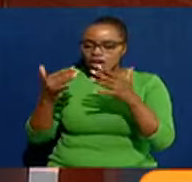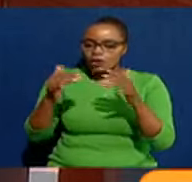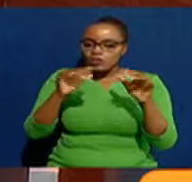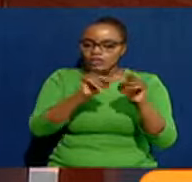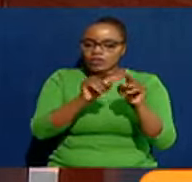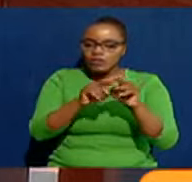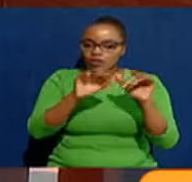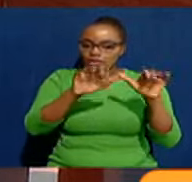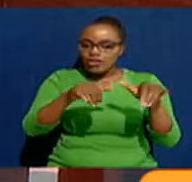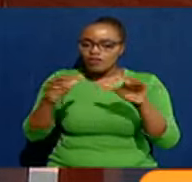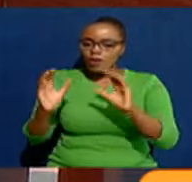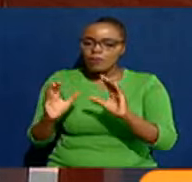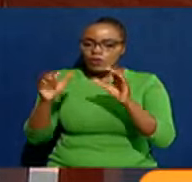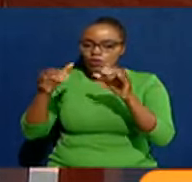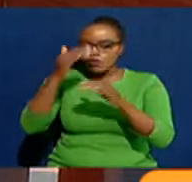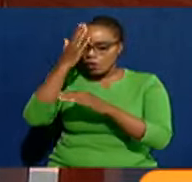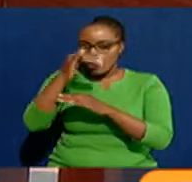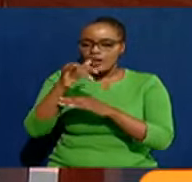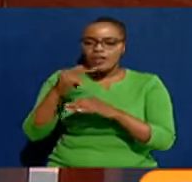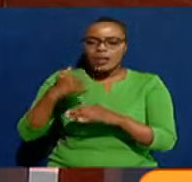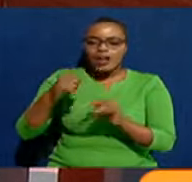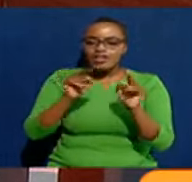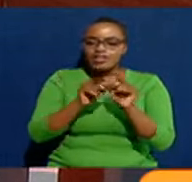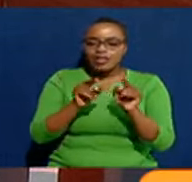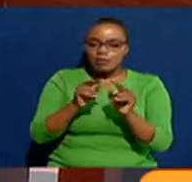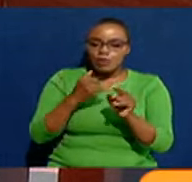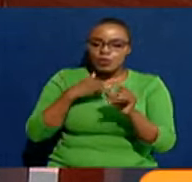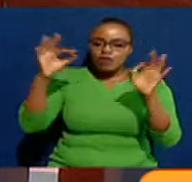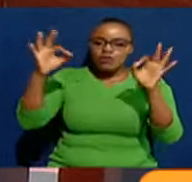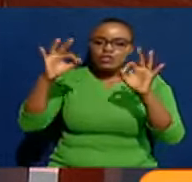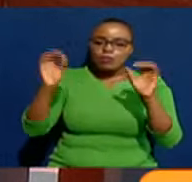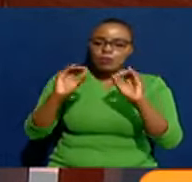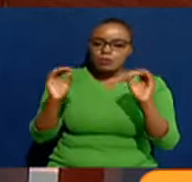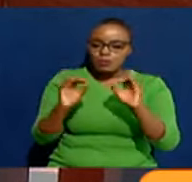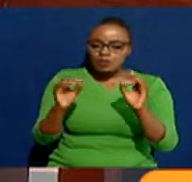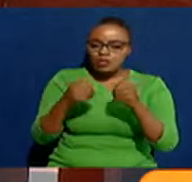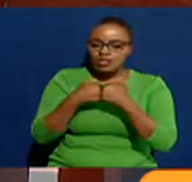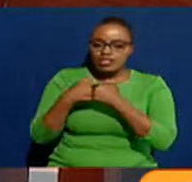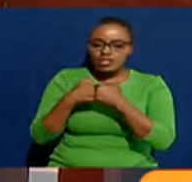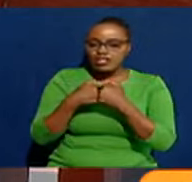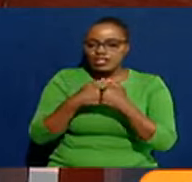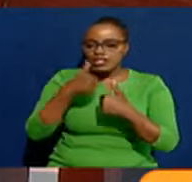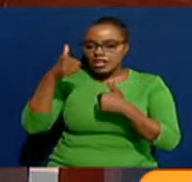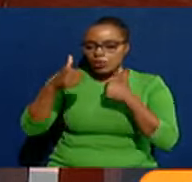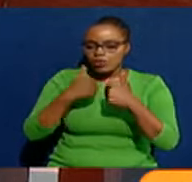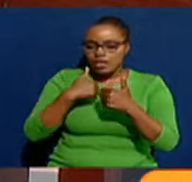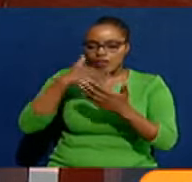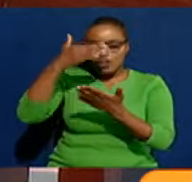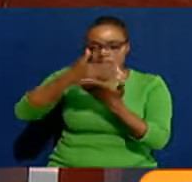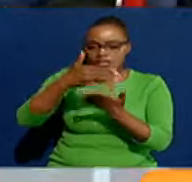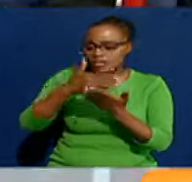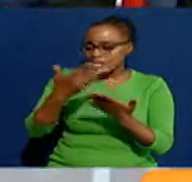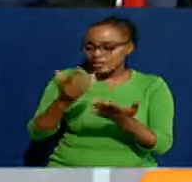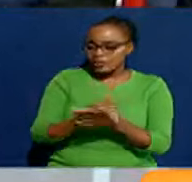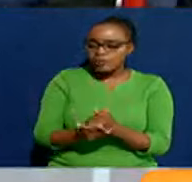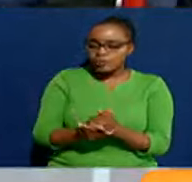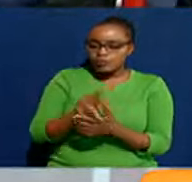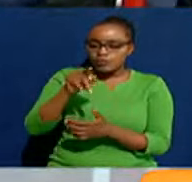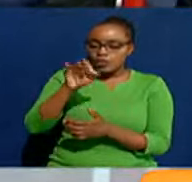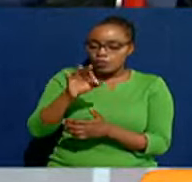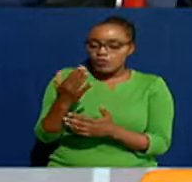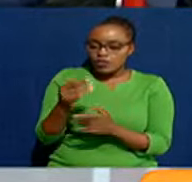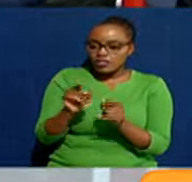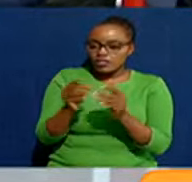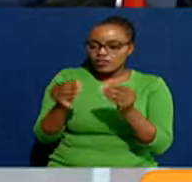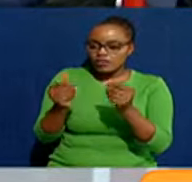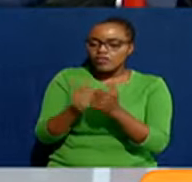farming community so that we don't take people by surprise. These are challenges that are real. Yeah. Prof, let's deal